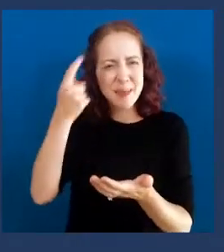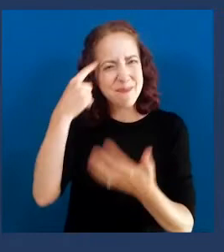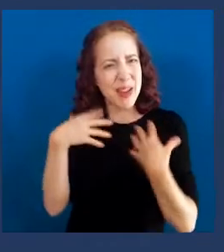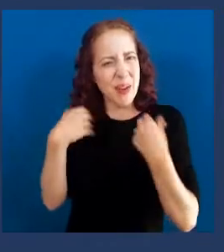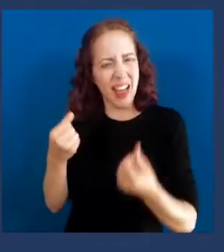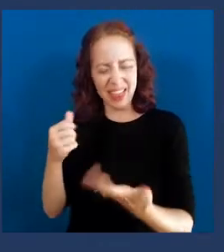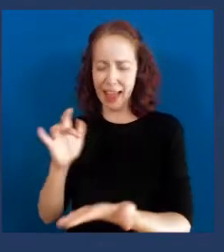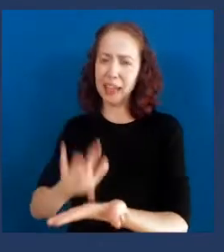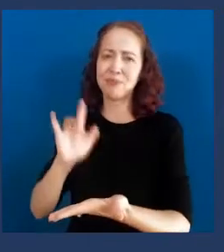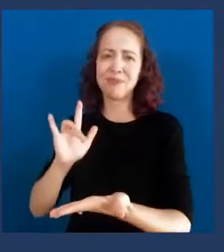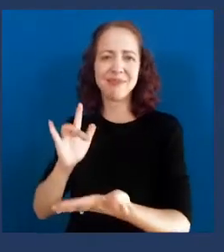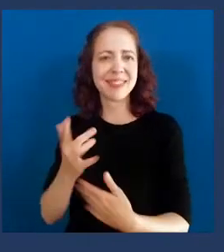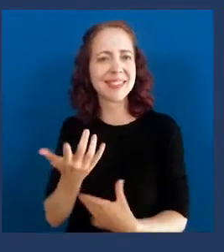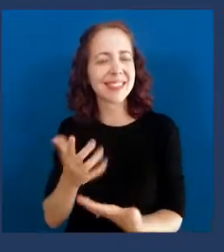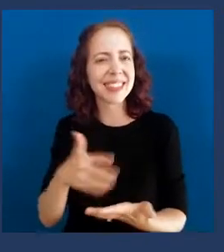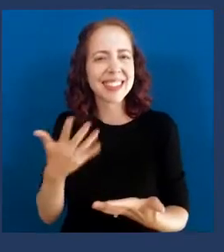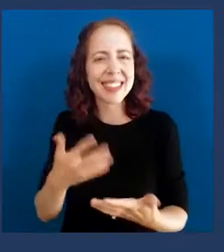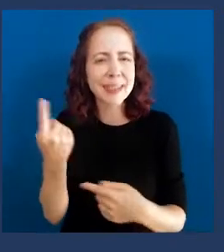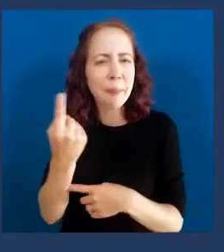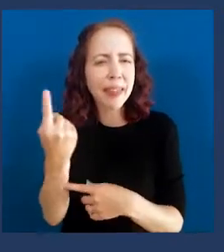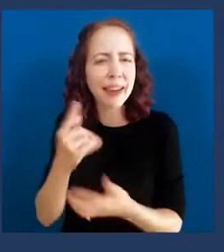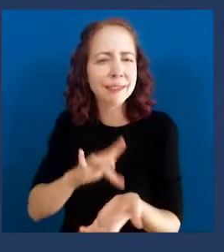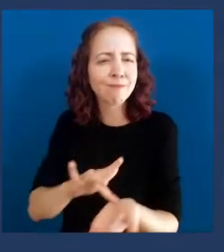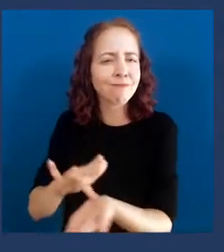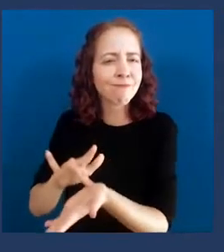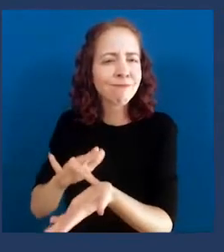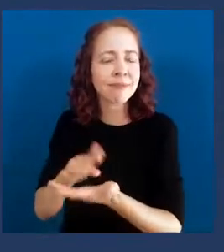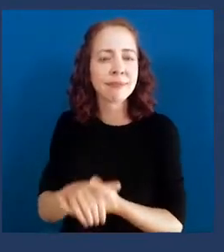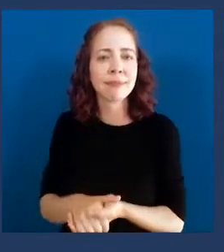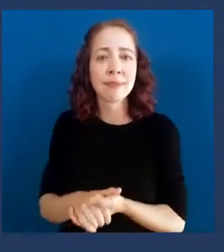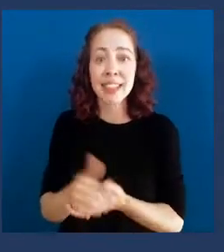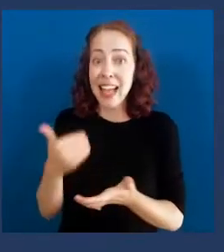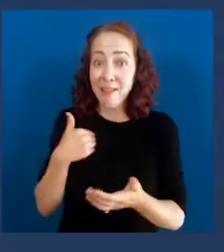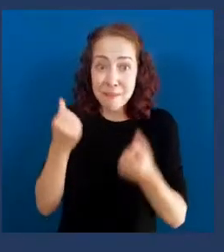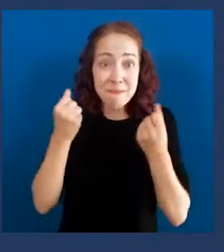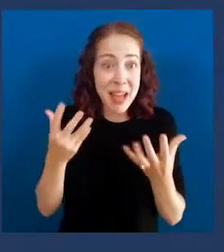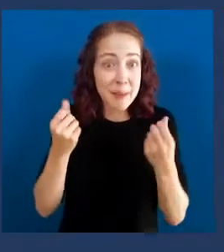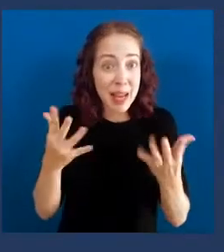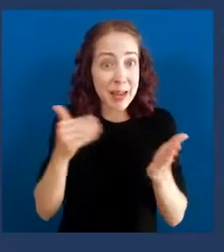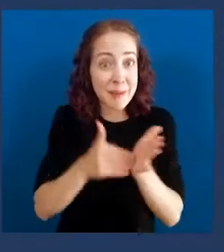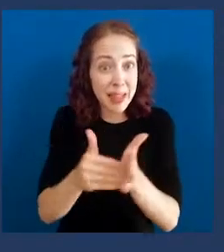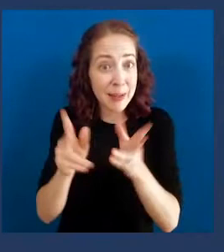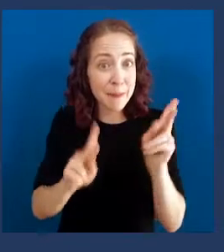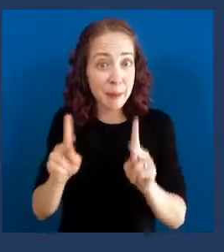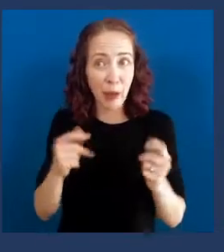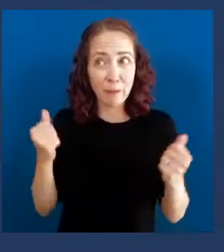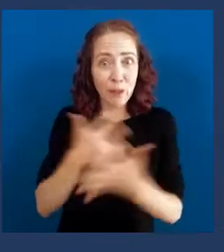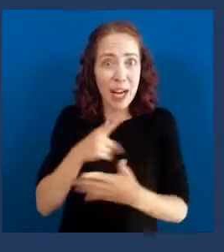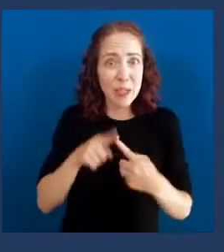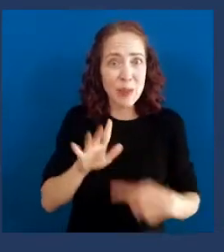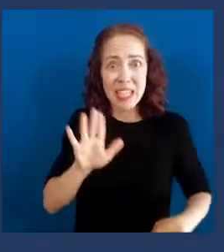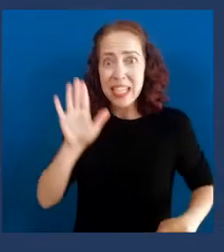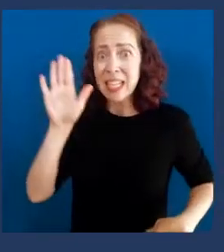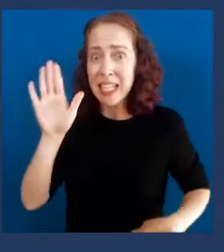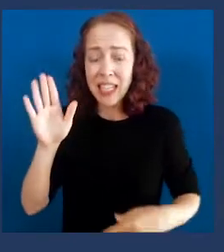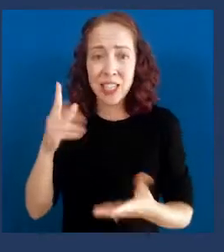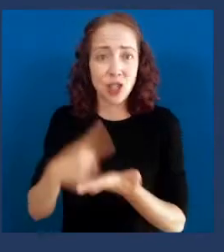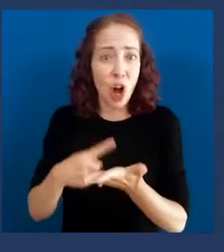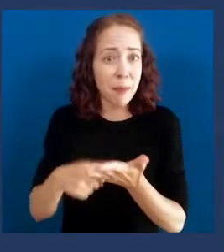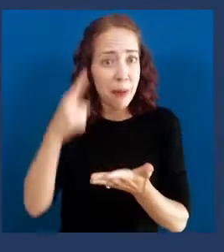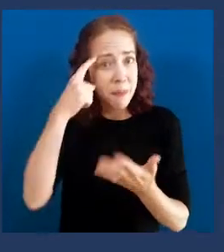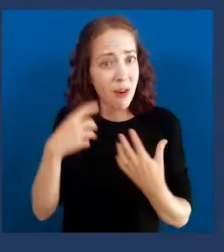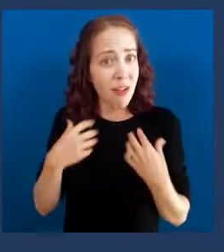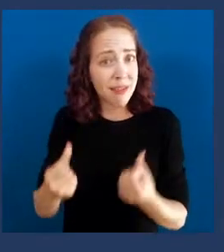mental health related, because I feel like there are so many other people and millions of people who are afraid to stand up and talk about it.